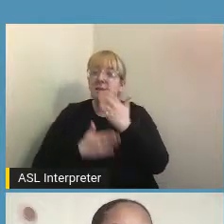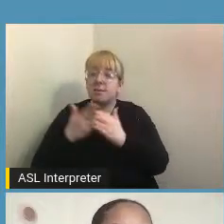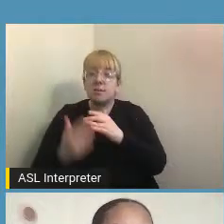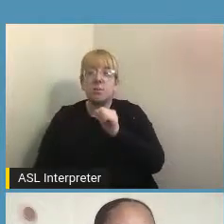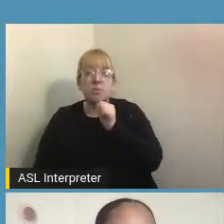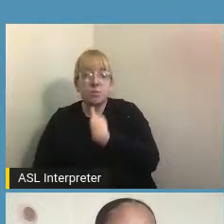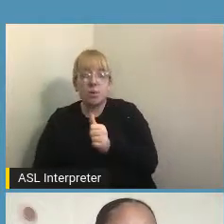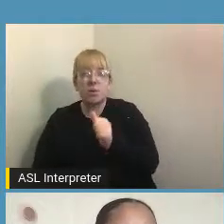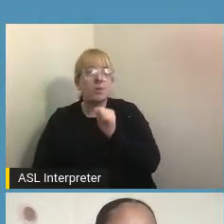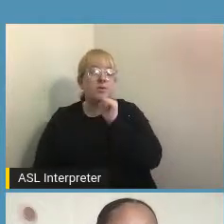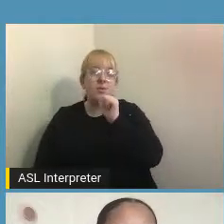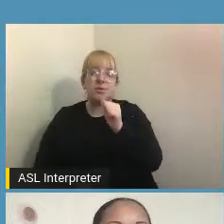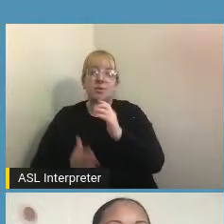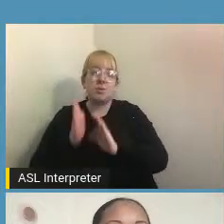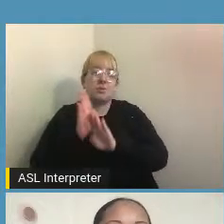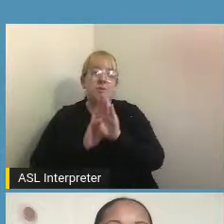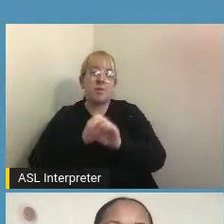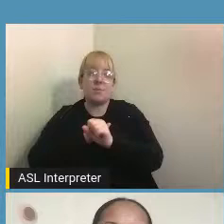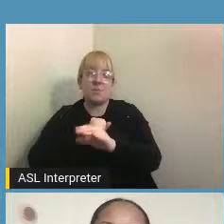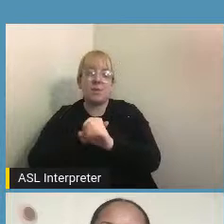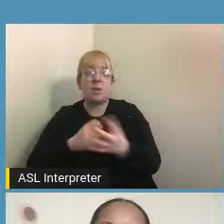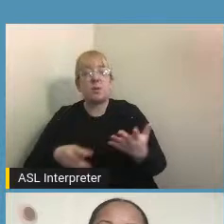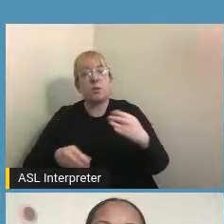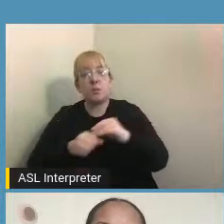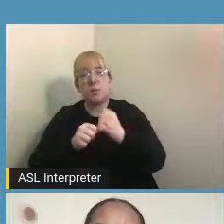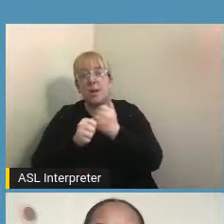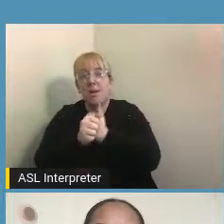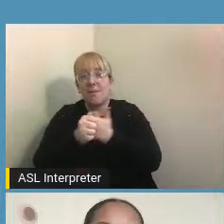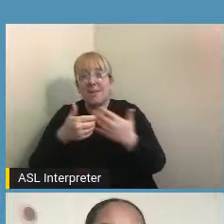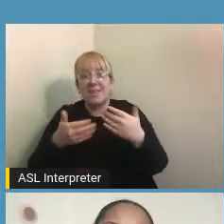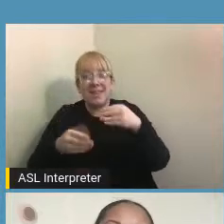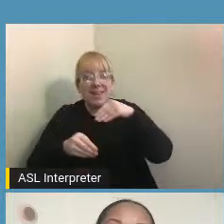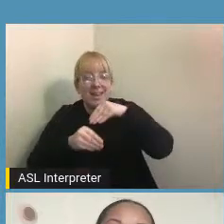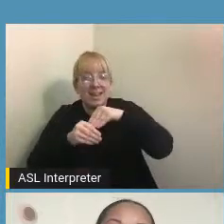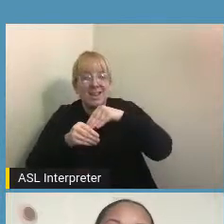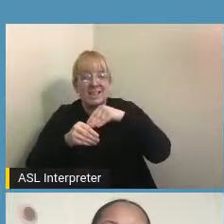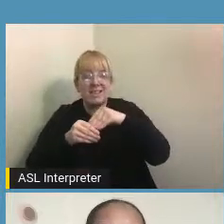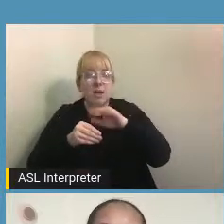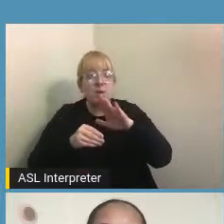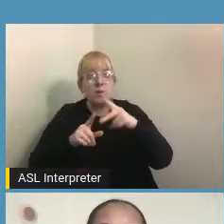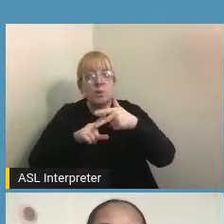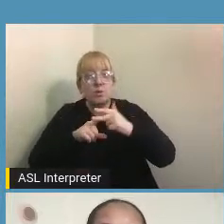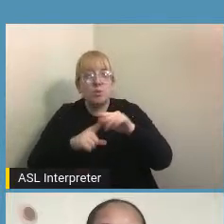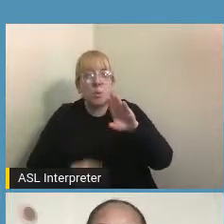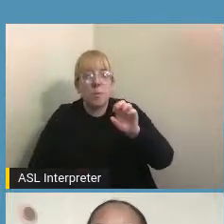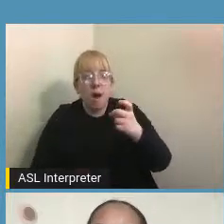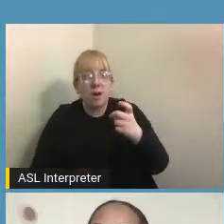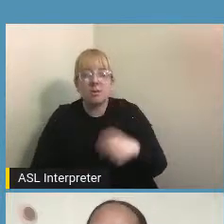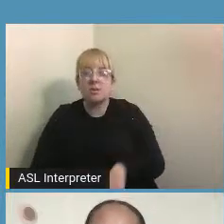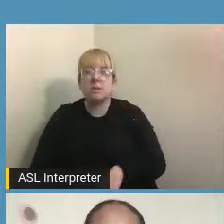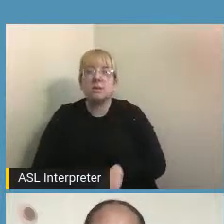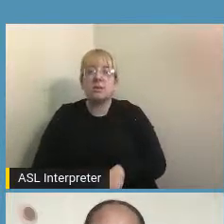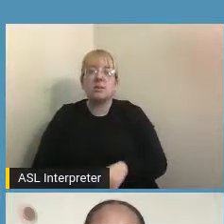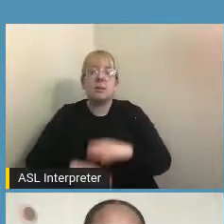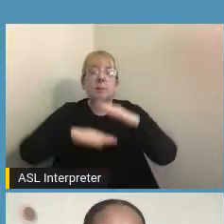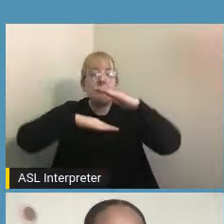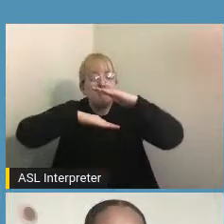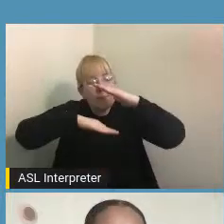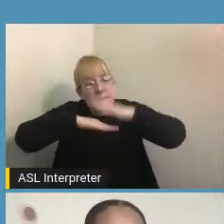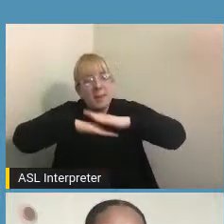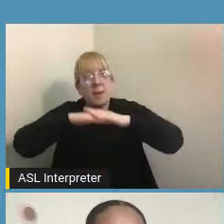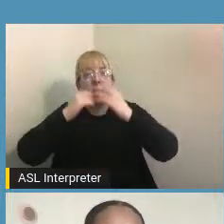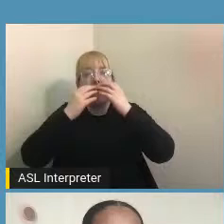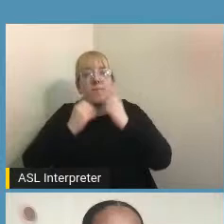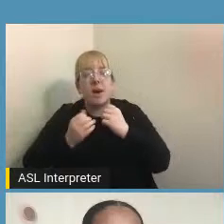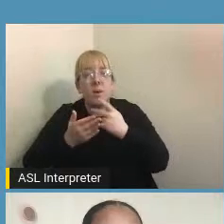don't create a campaign that includes everything in the kitchen sink. Like I said, minimum viable product. What can we